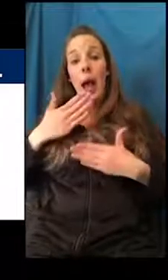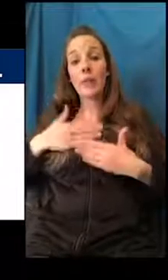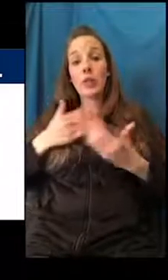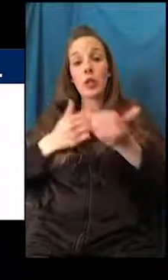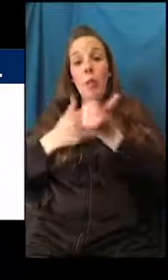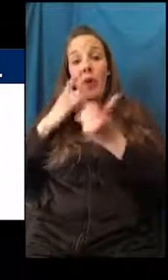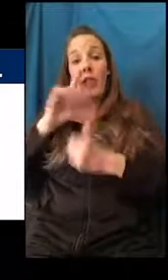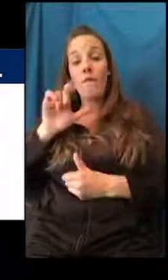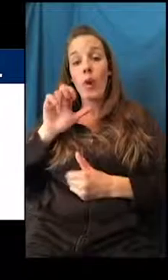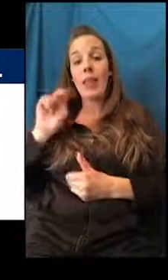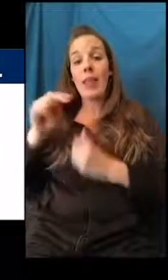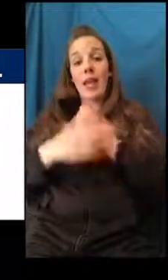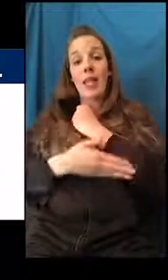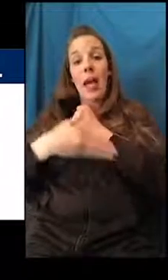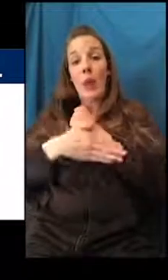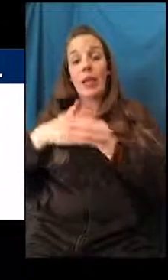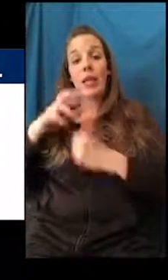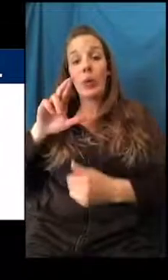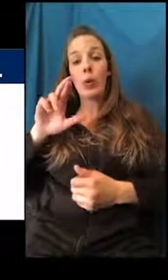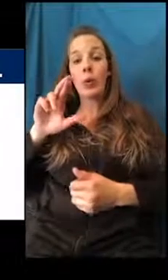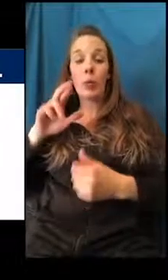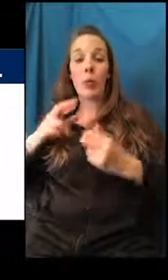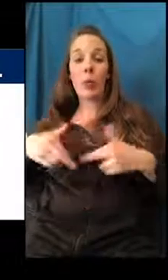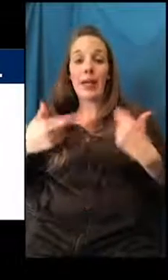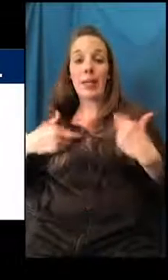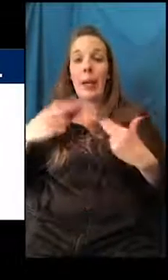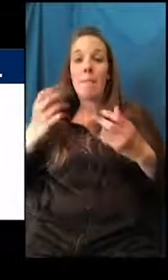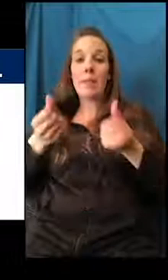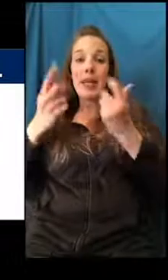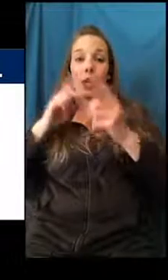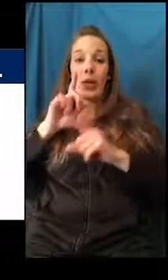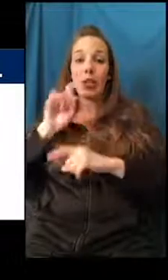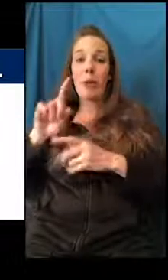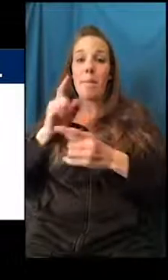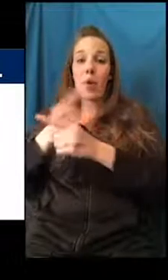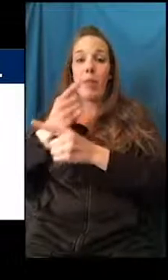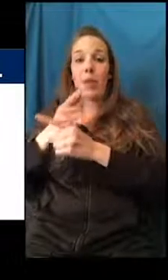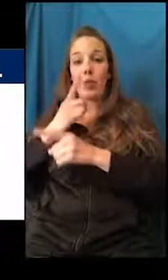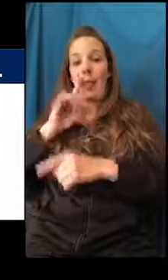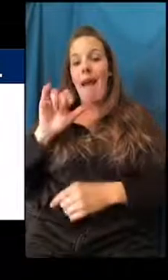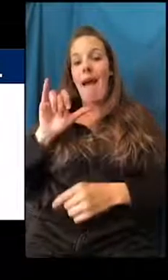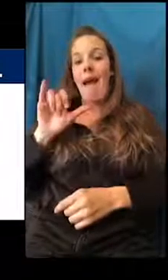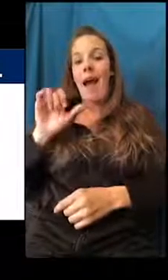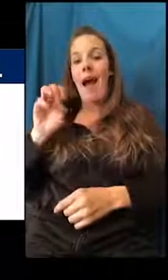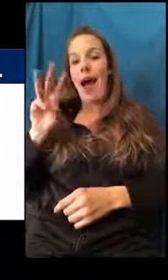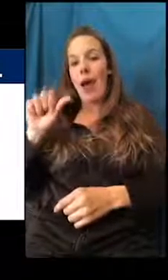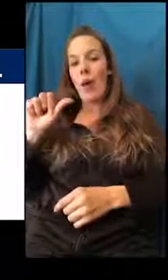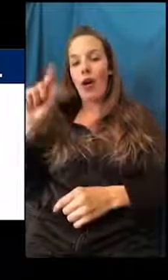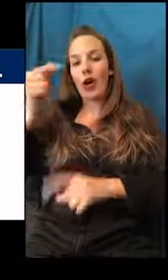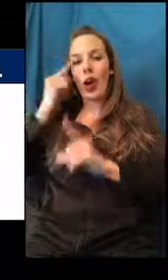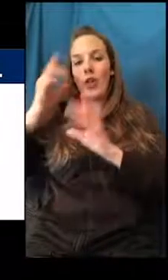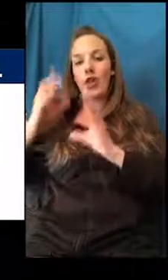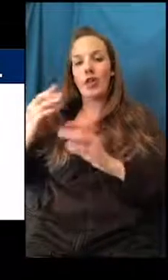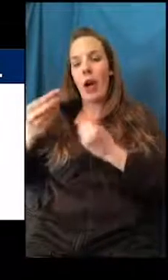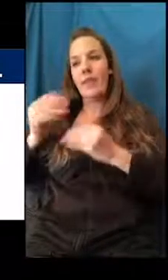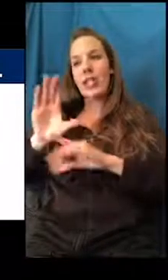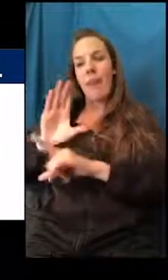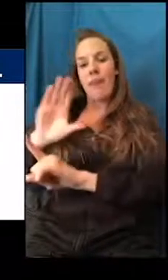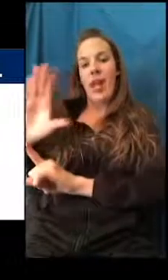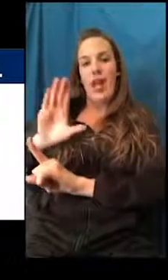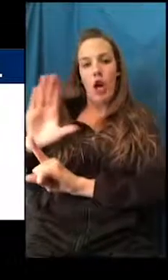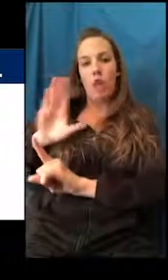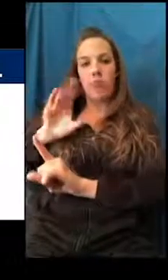many questions, it really is more appropriate for those to be directed to the Iowa Governor's Office, as this is their initiative.